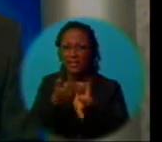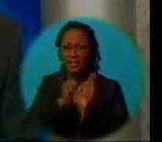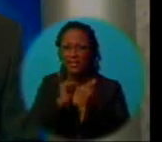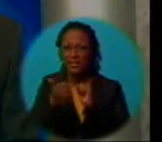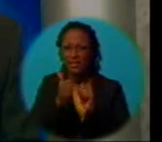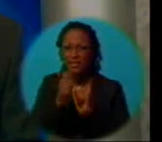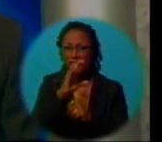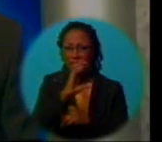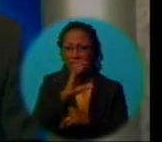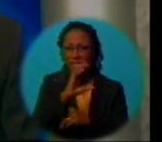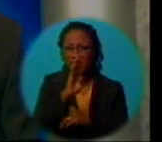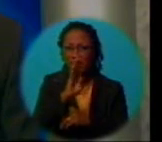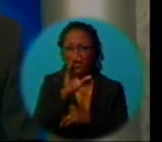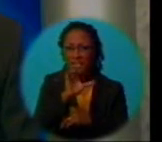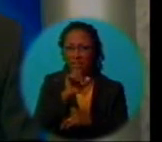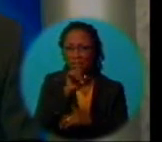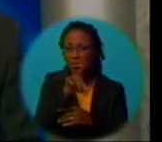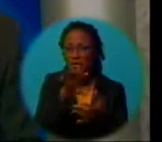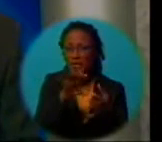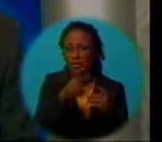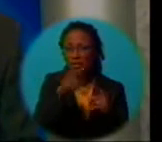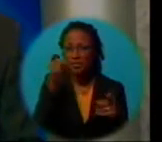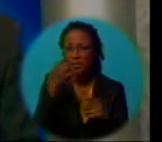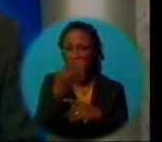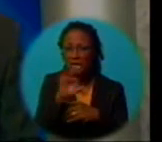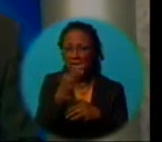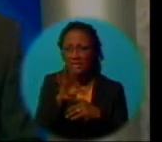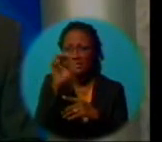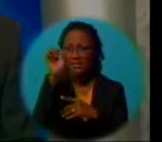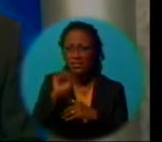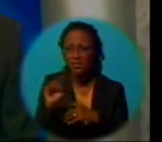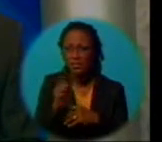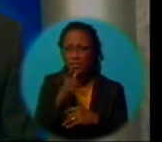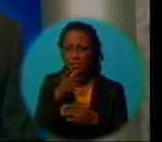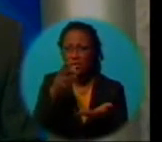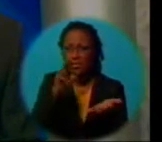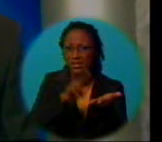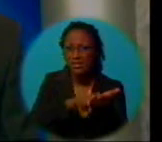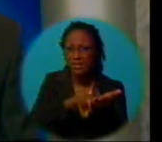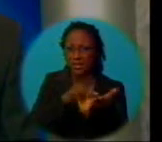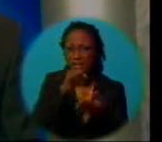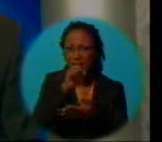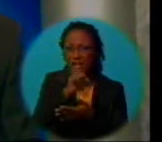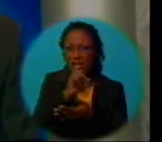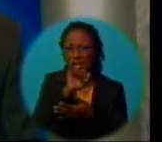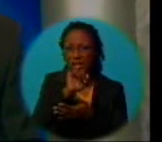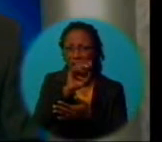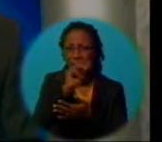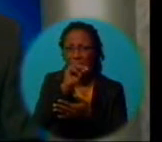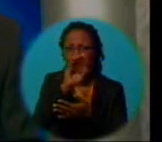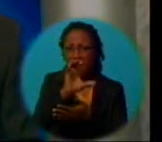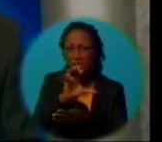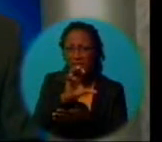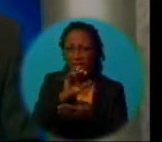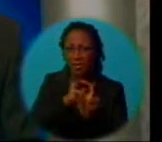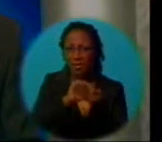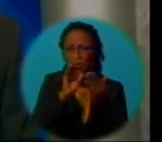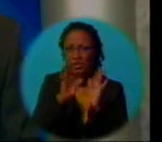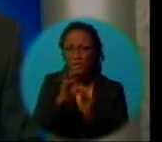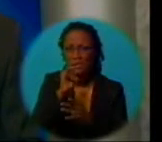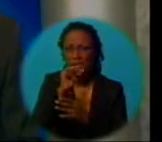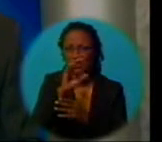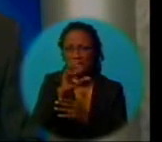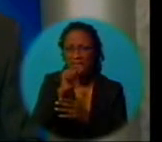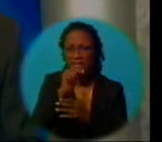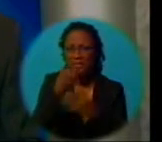19 regional stations who signed on with IMC, the owners of MCTV Sportsmax Channel. Deputy Chairman of CBC,